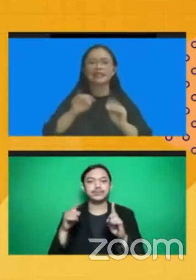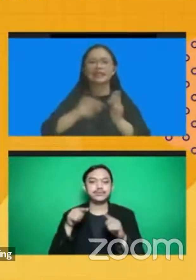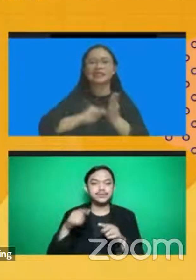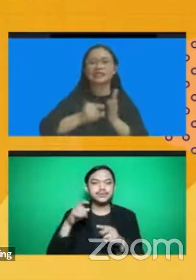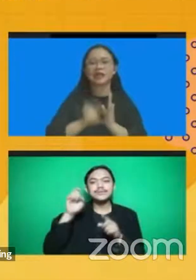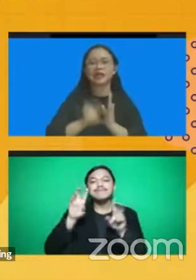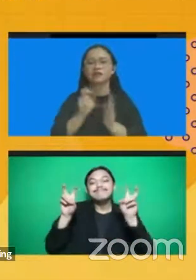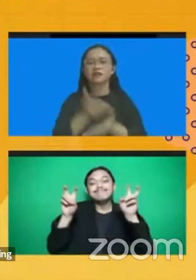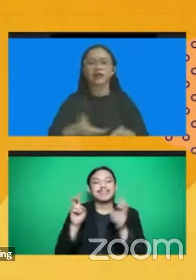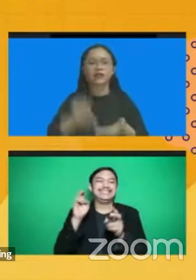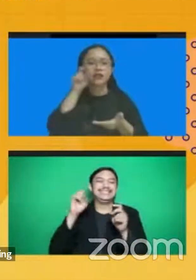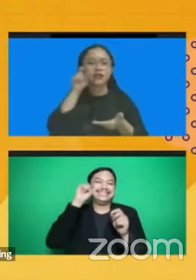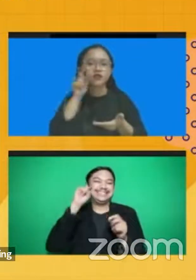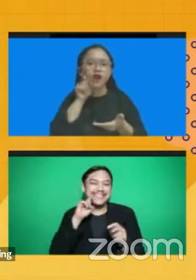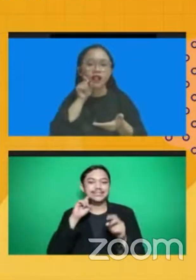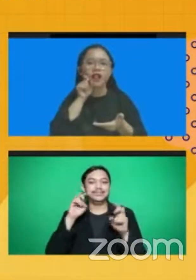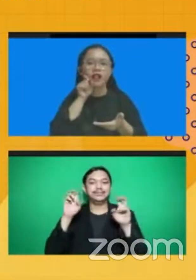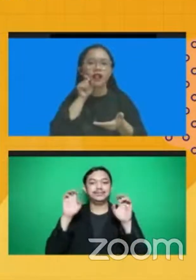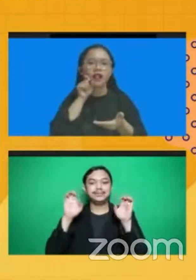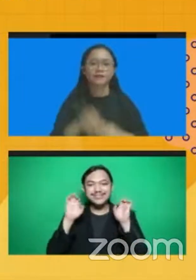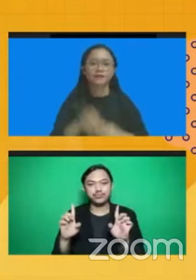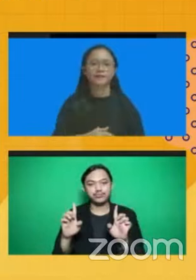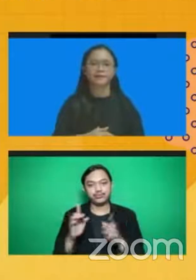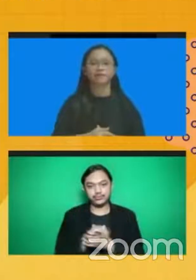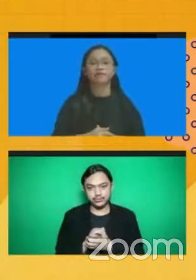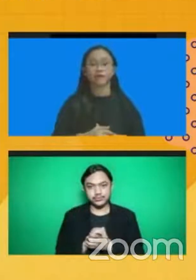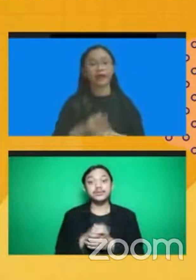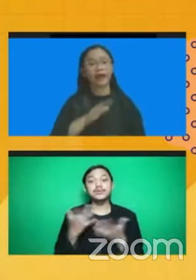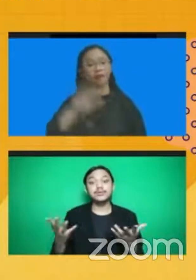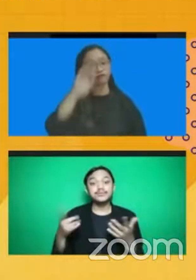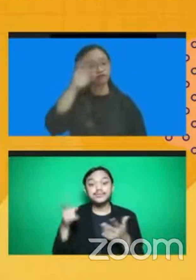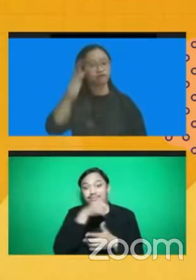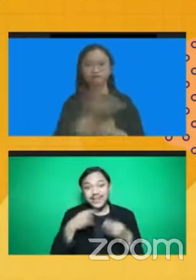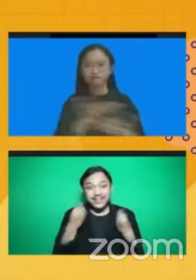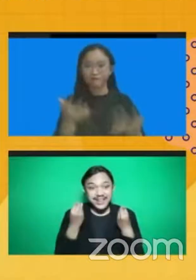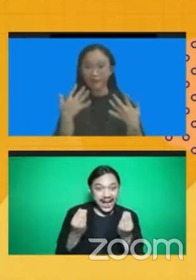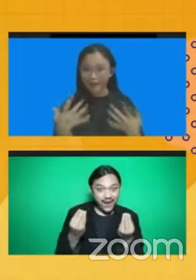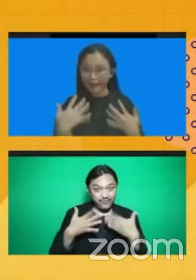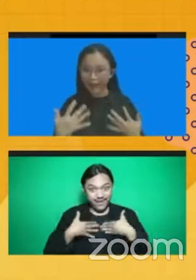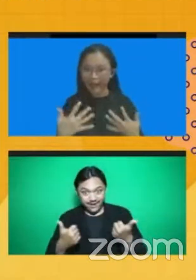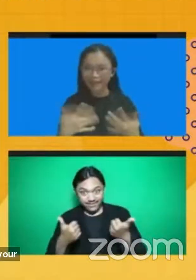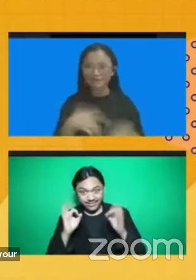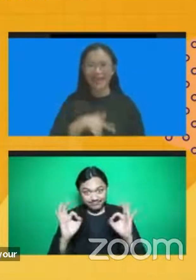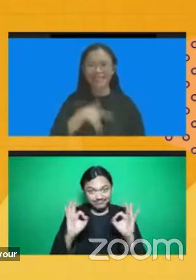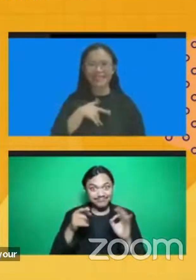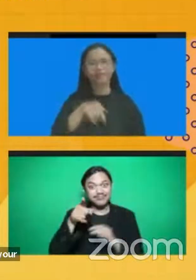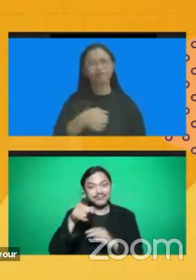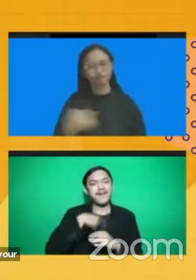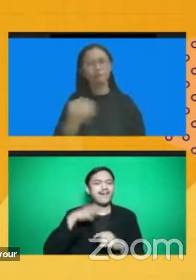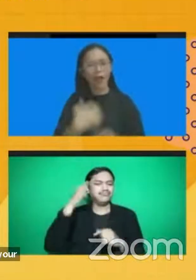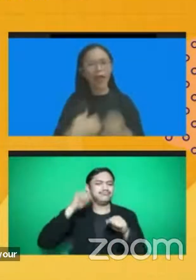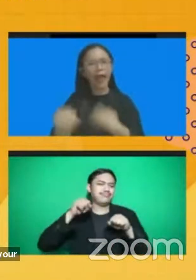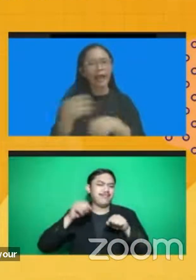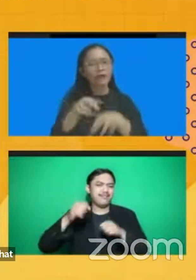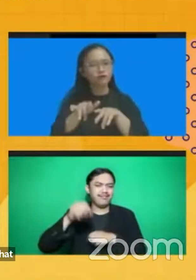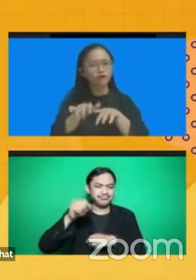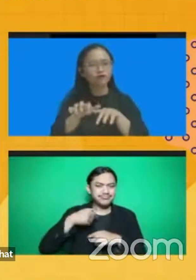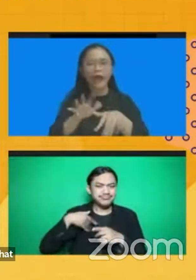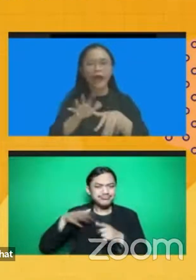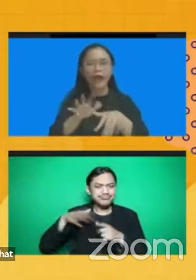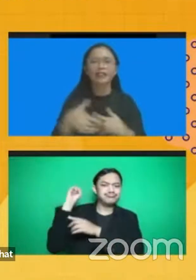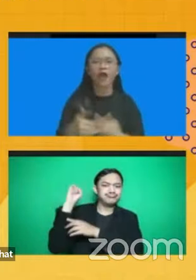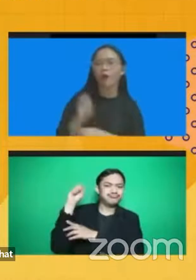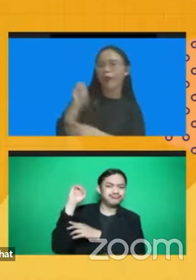today? Please share your feelings by picking the best emoticon or emoji on our chat box here. Pick the